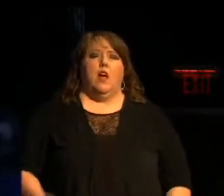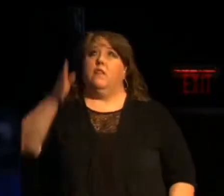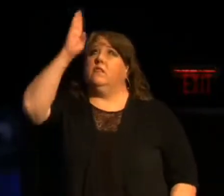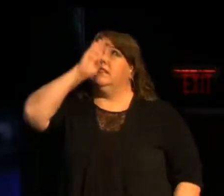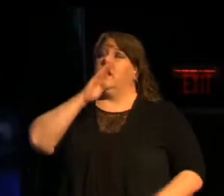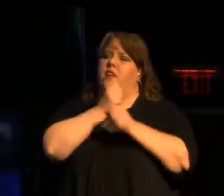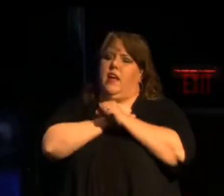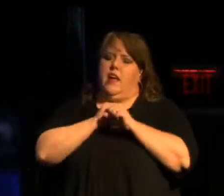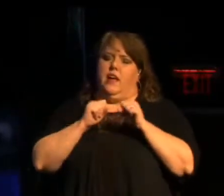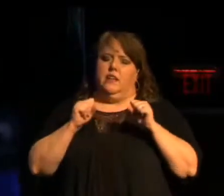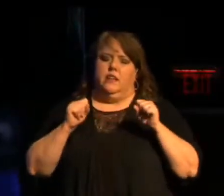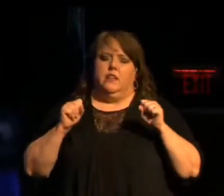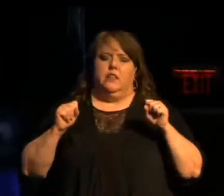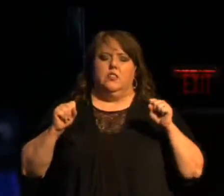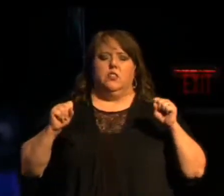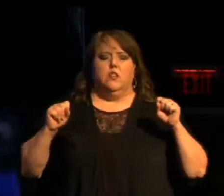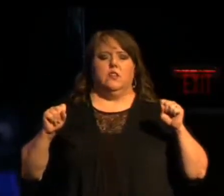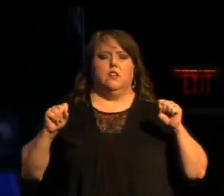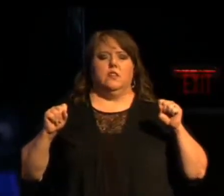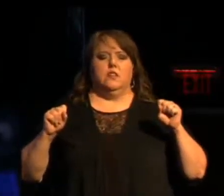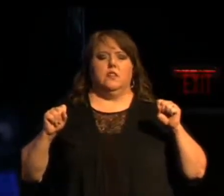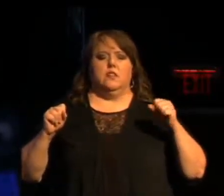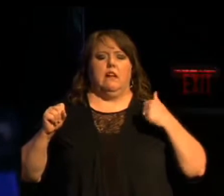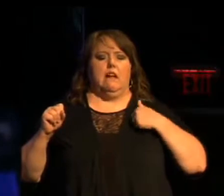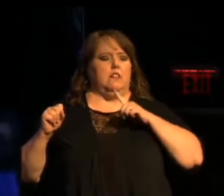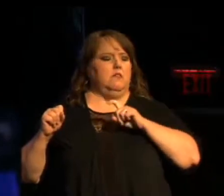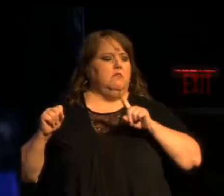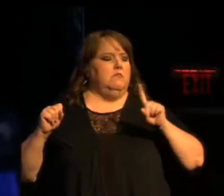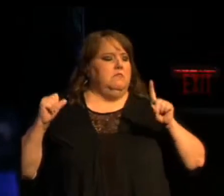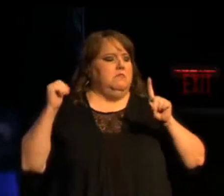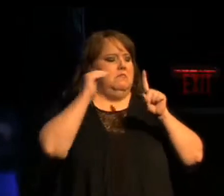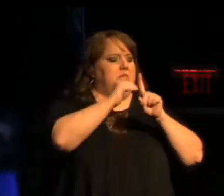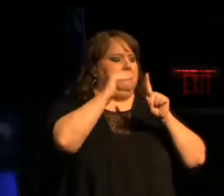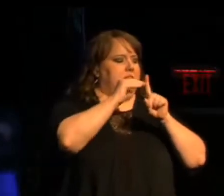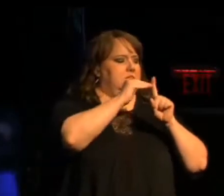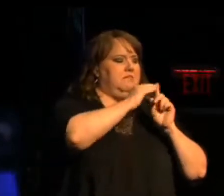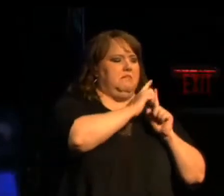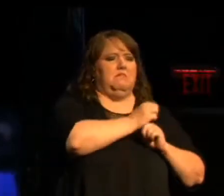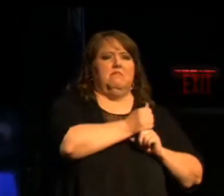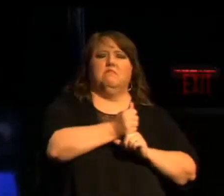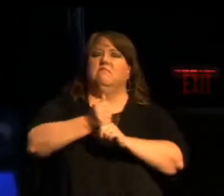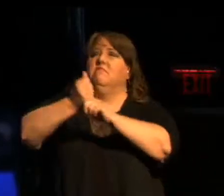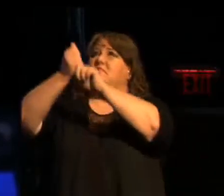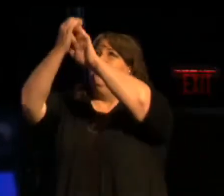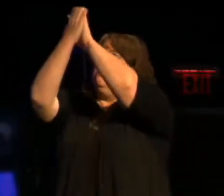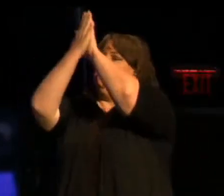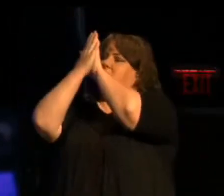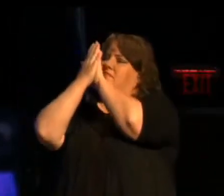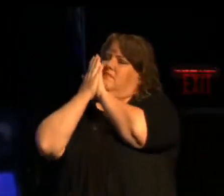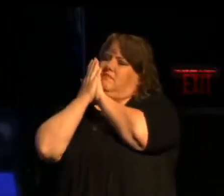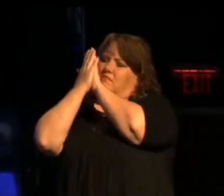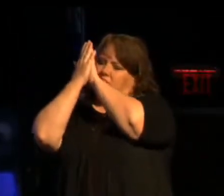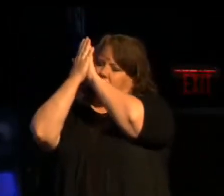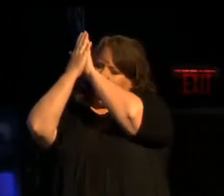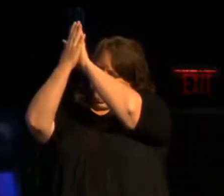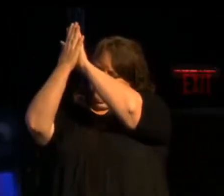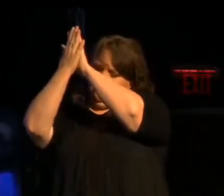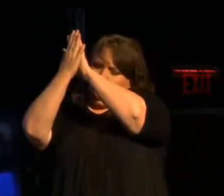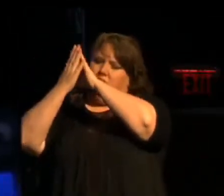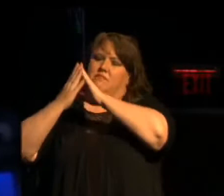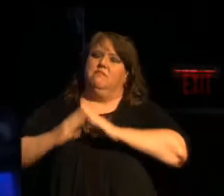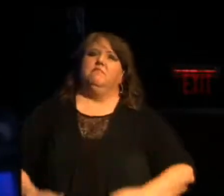God of salvation, you chased down my heart through all of my failure and